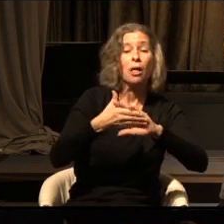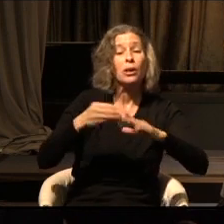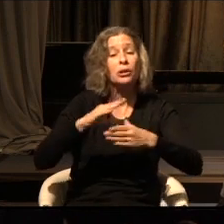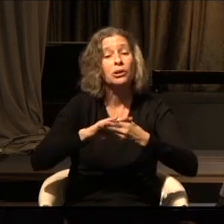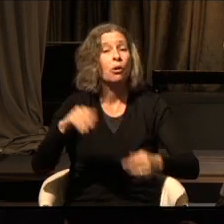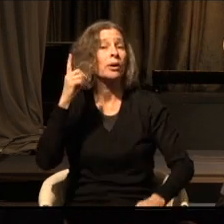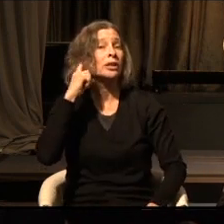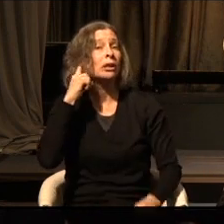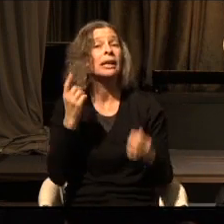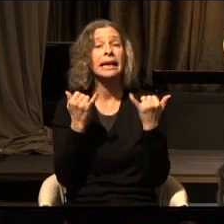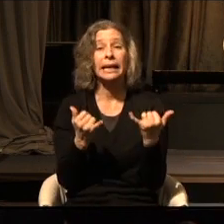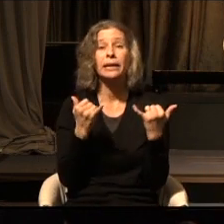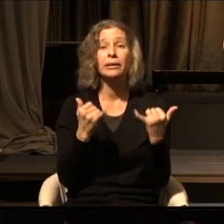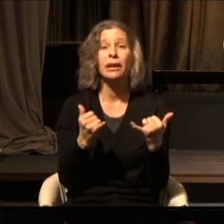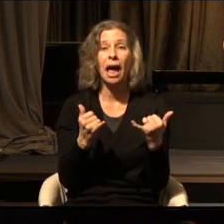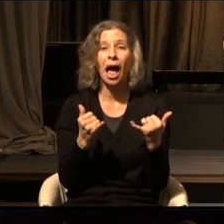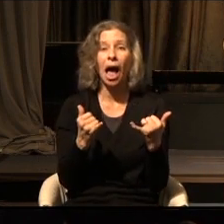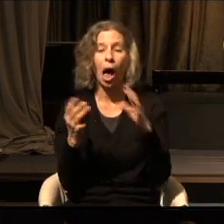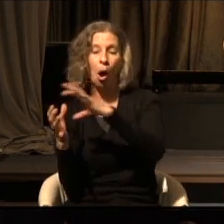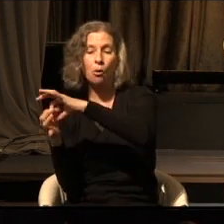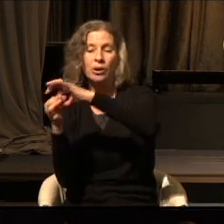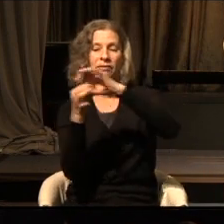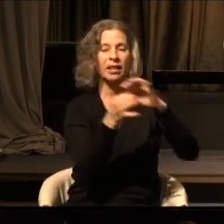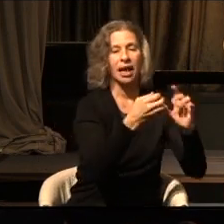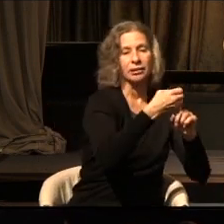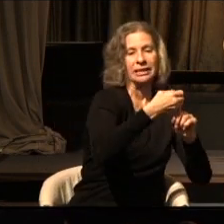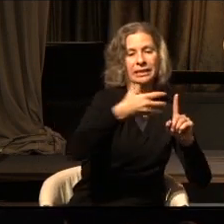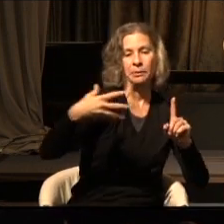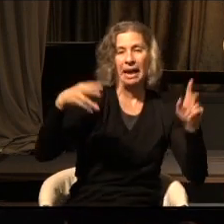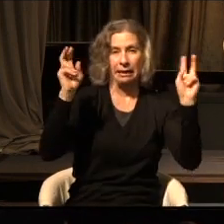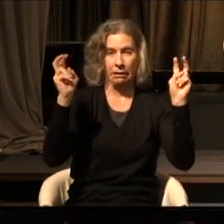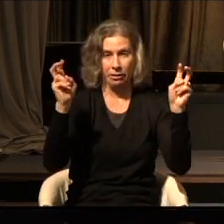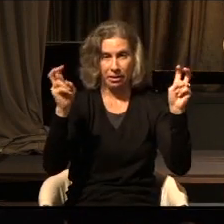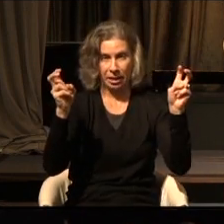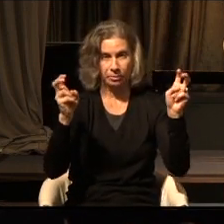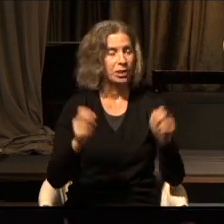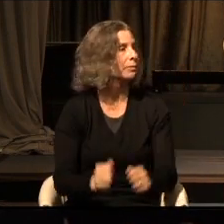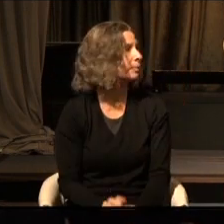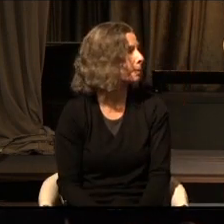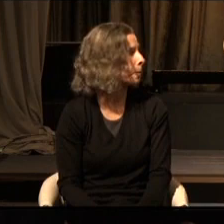to hear reflect and expand on these themes.